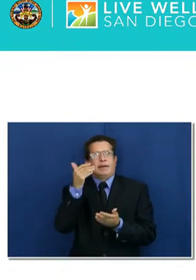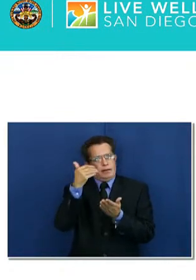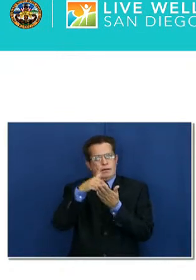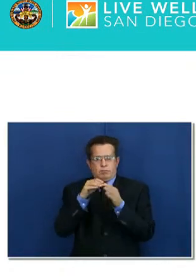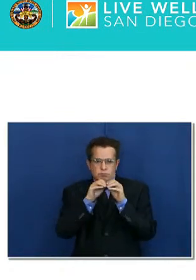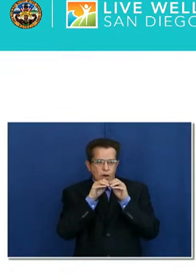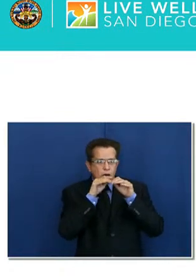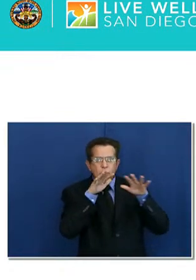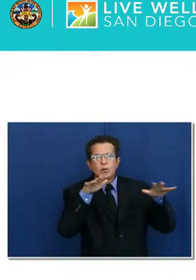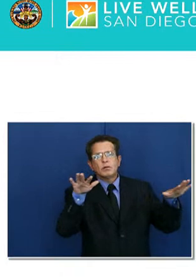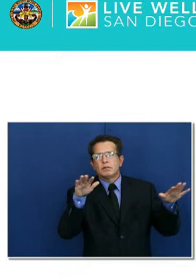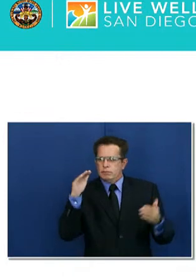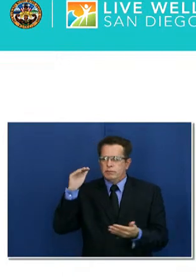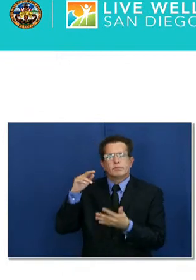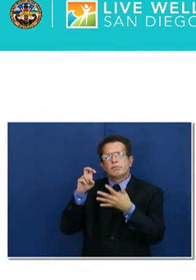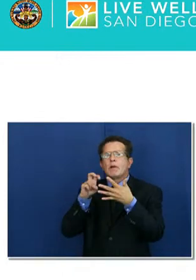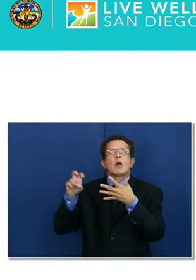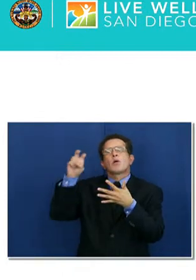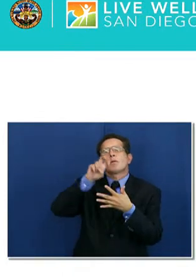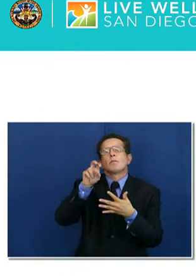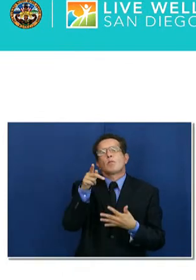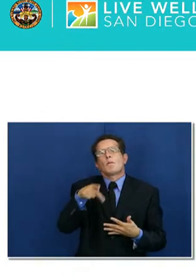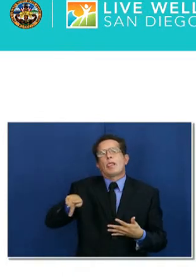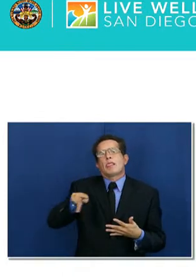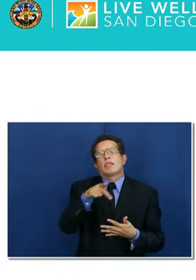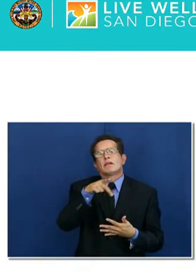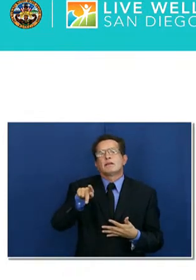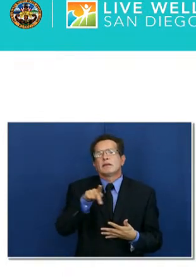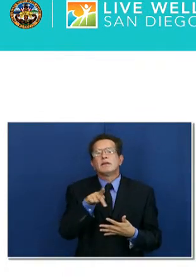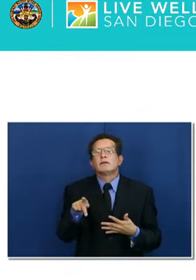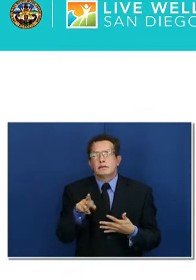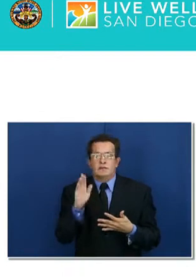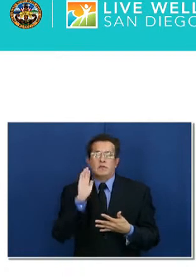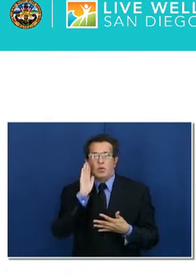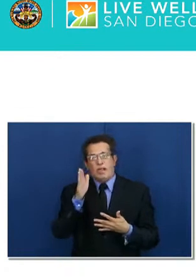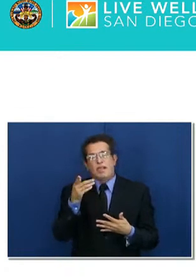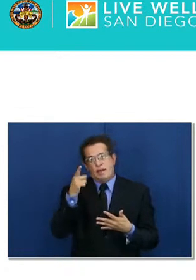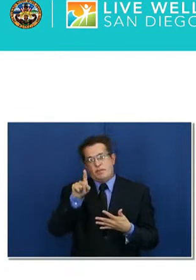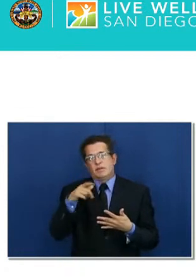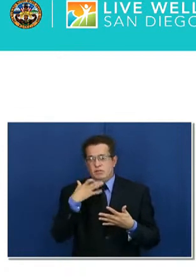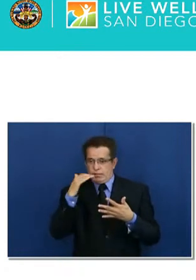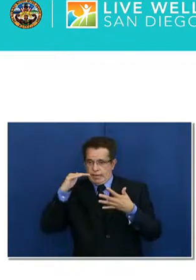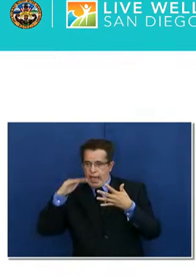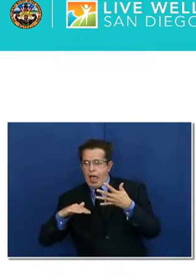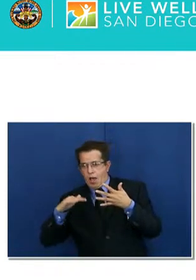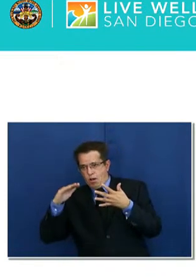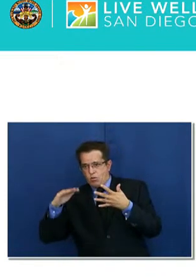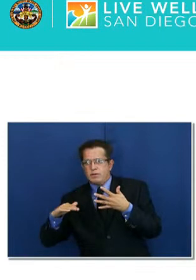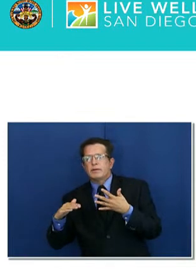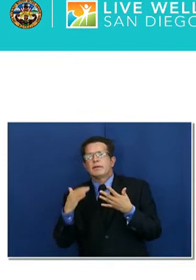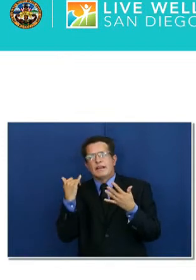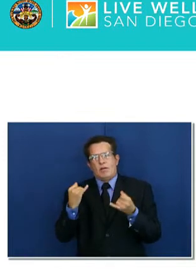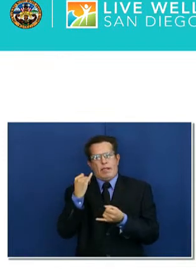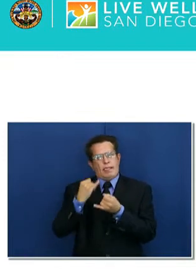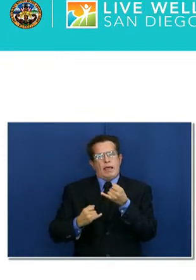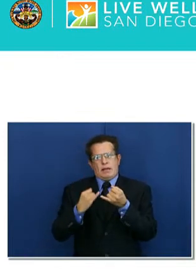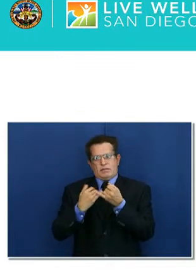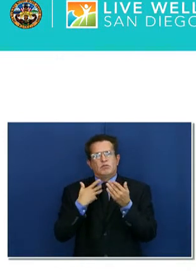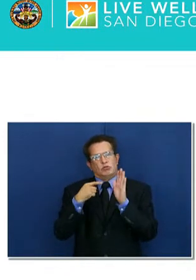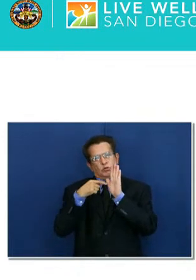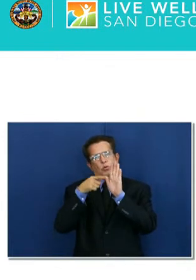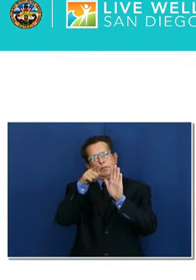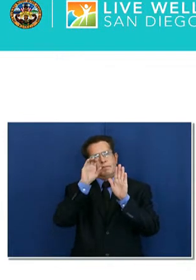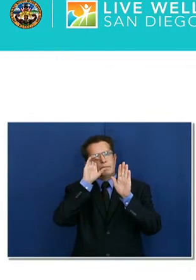back in the purple tier. And in this next slide, I'd just like to remind everyone of how far we've